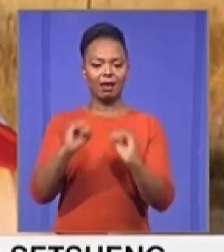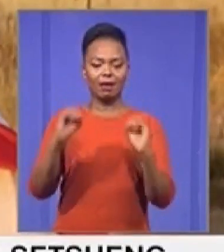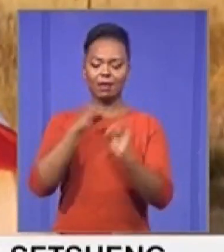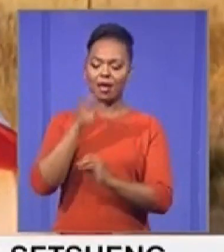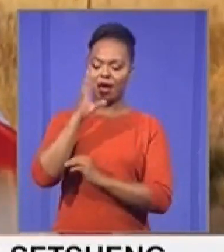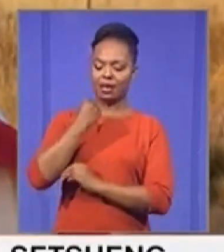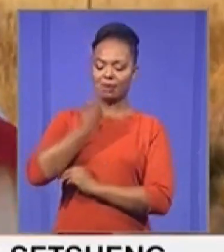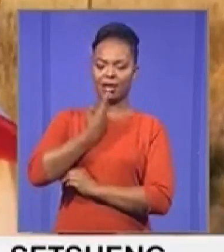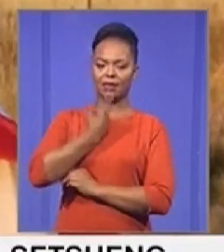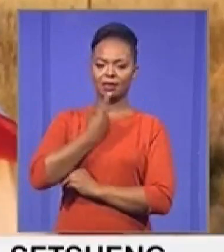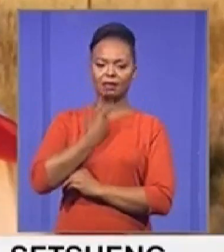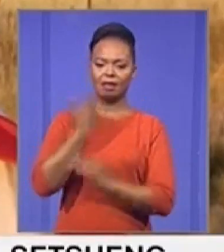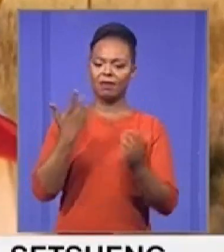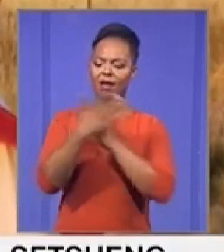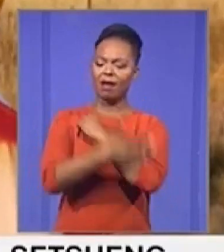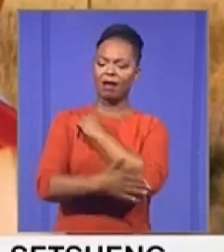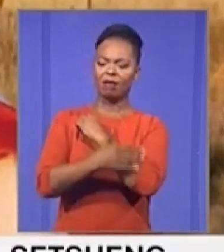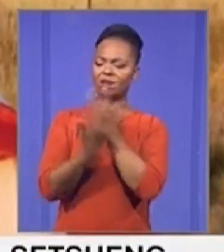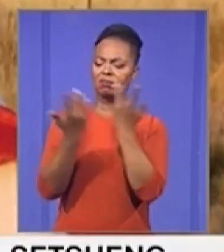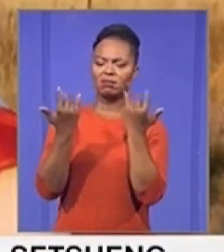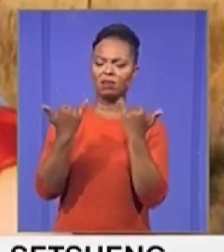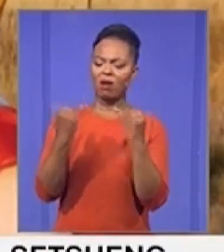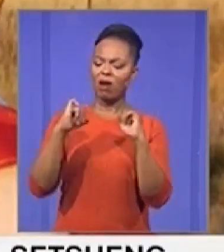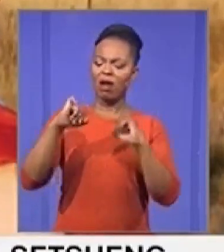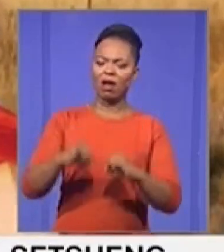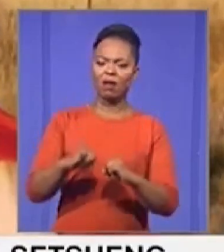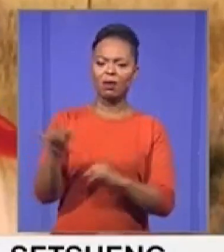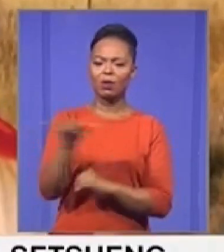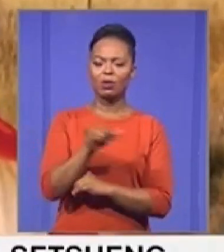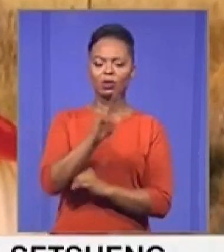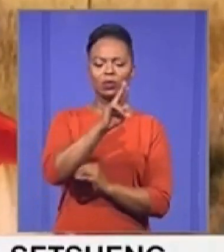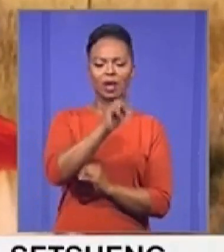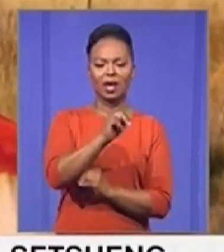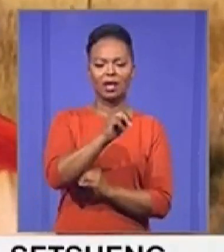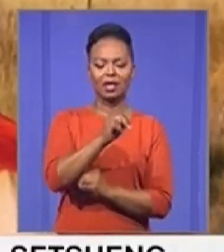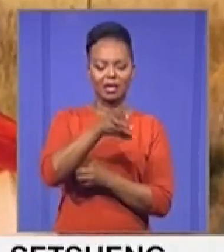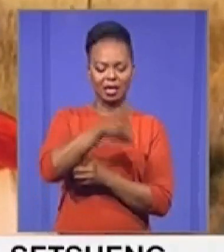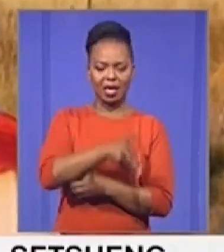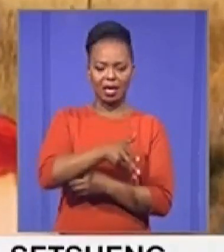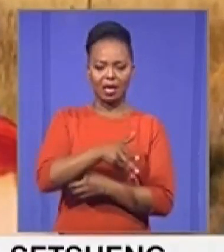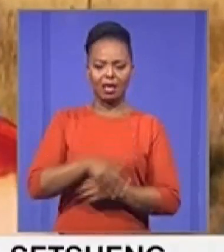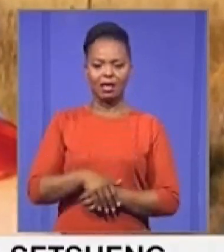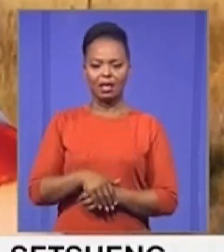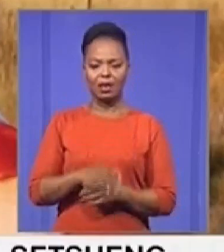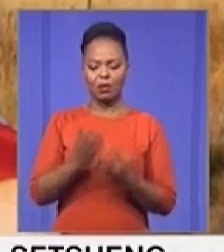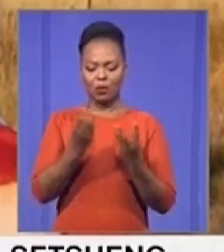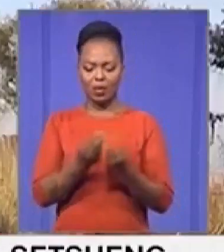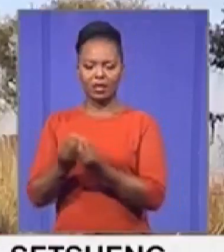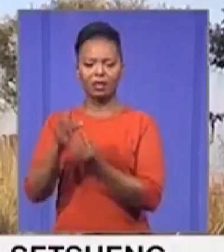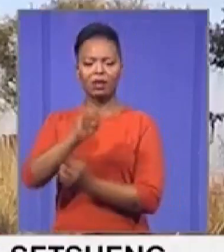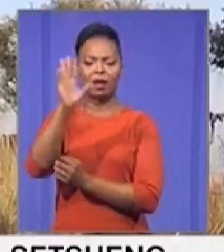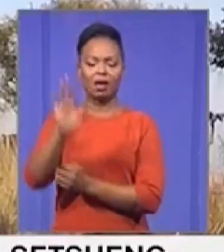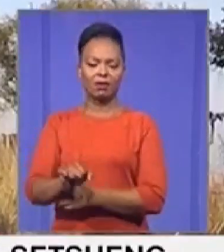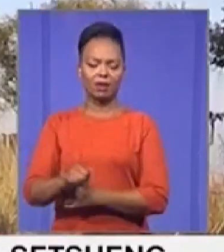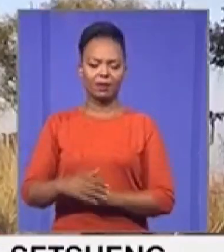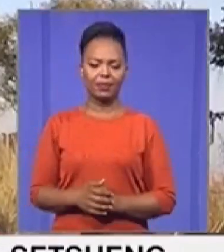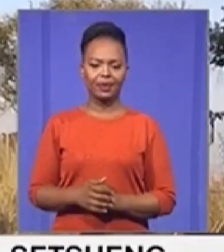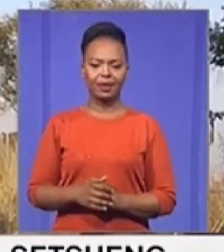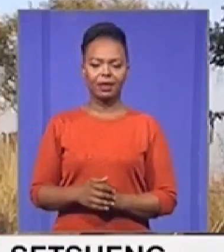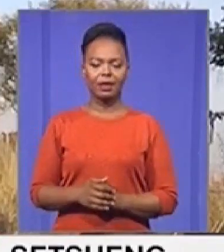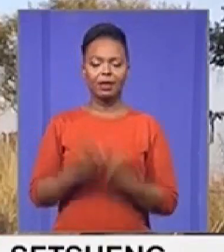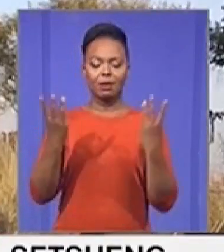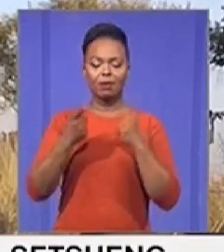asking myself which kind of agreement that UNHCR had with South African. Ba phaphathehi